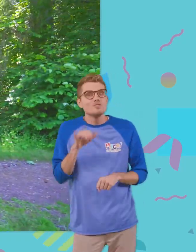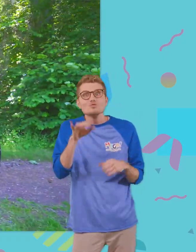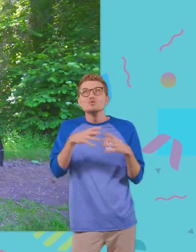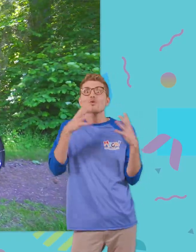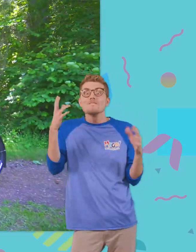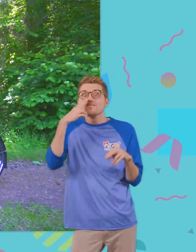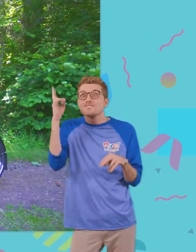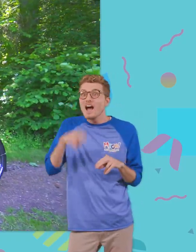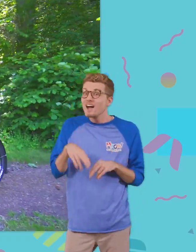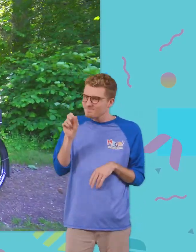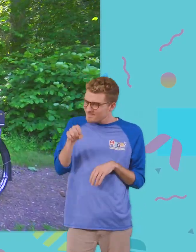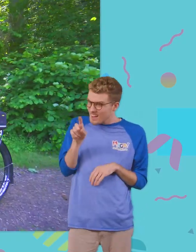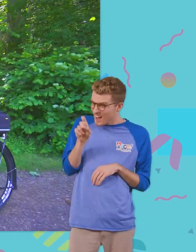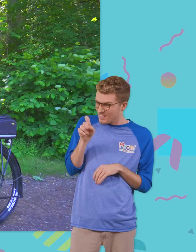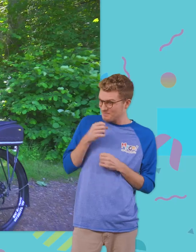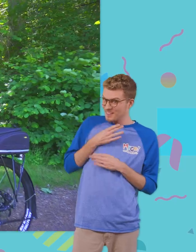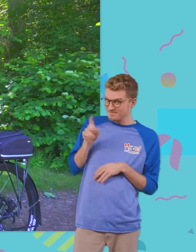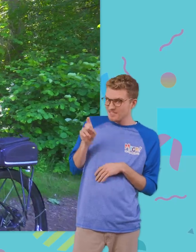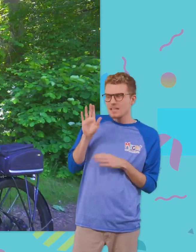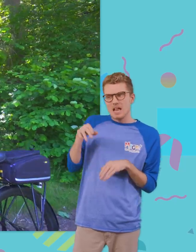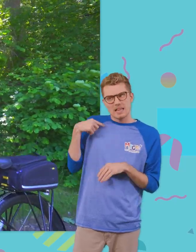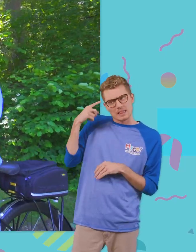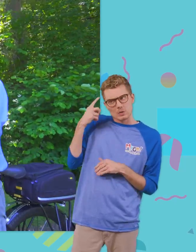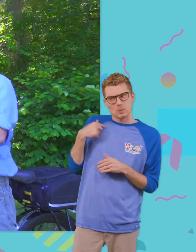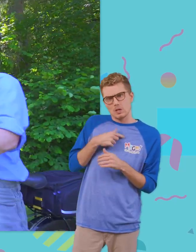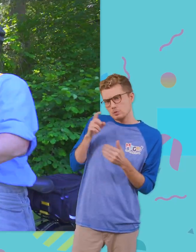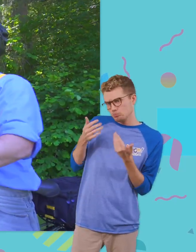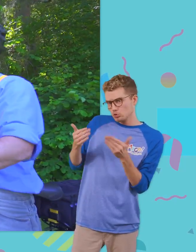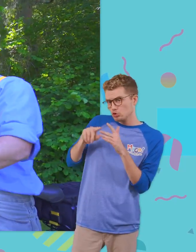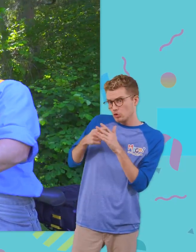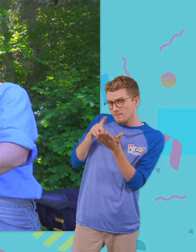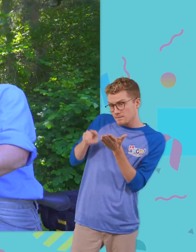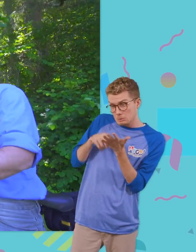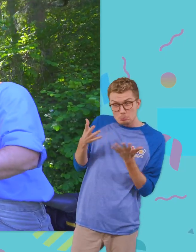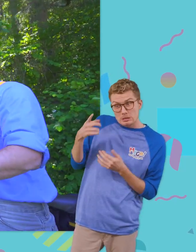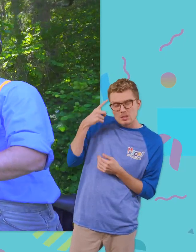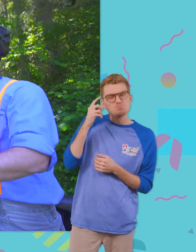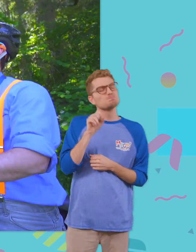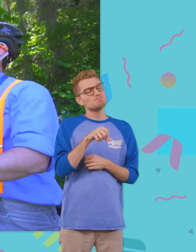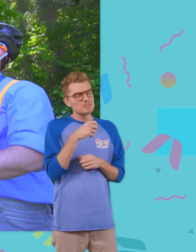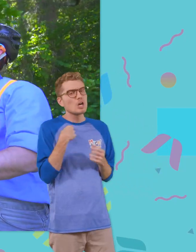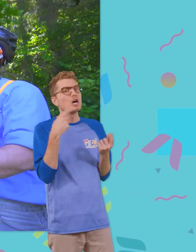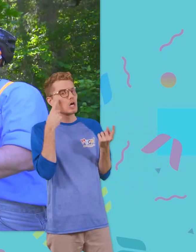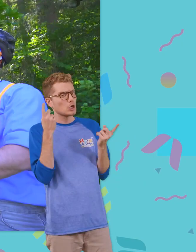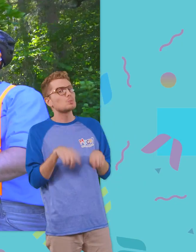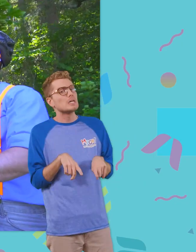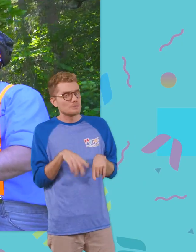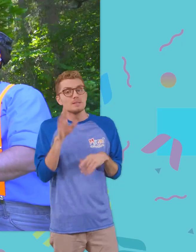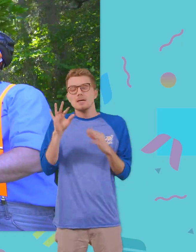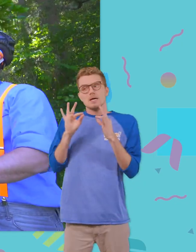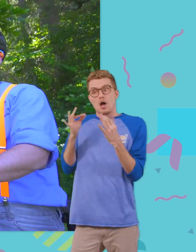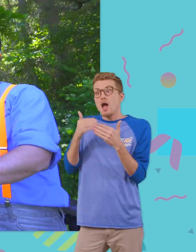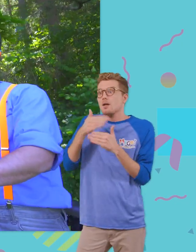So much fun! It is, isn't it, Blippi? Yeah. Well, I think we should get started on the investigation. What do you think? Yeah, I think so too. All right, I think the next best thing,